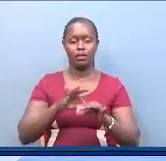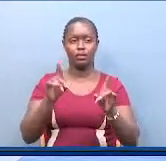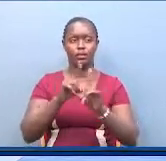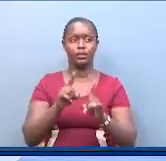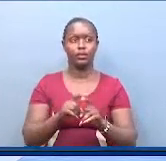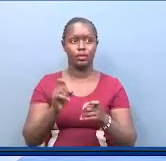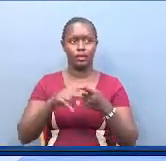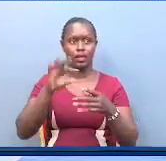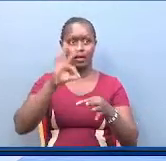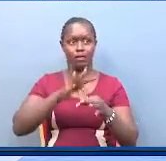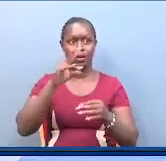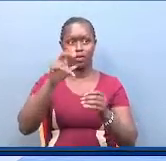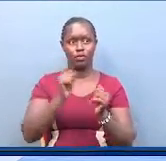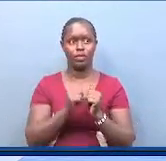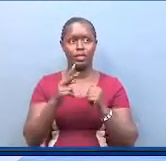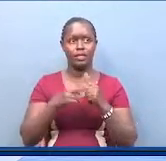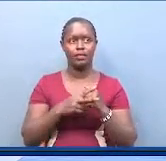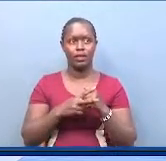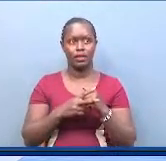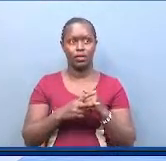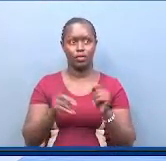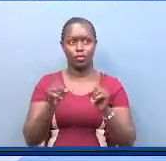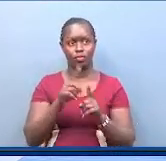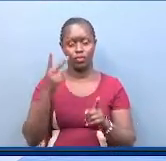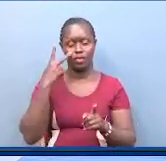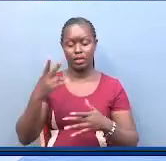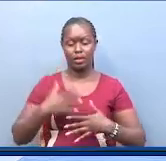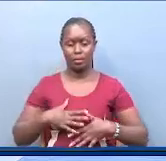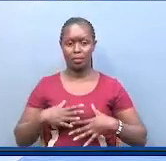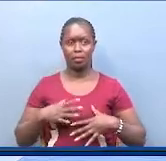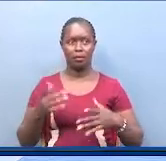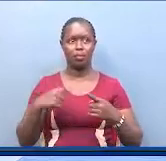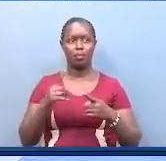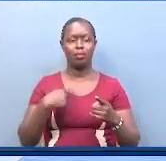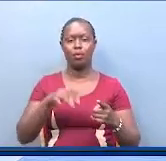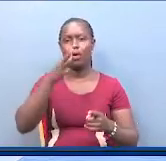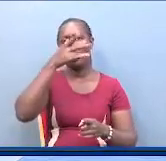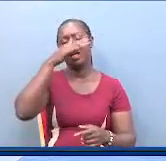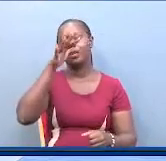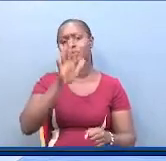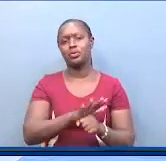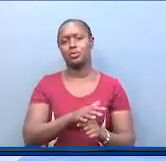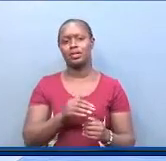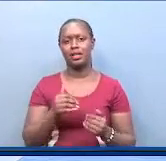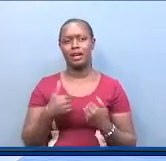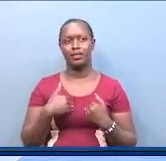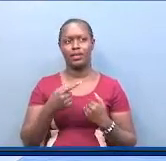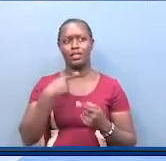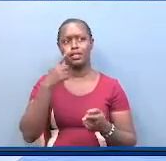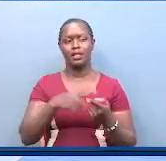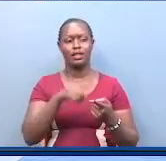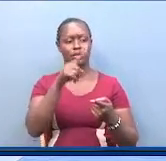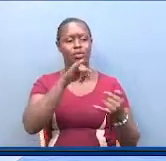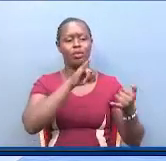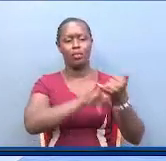vied in 2017, uh-huh. and you will find people coming up with lies. They will even say you are not married. They will even say you don't have